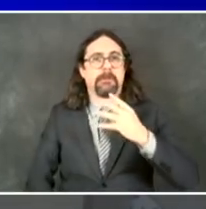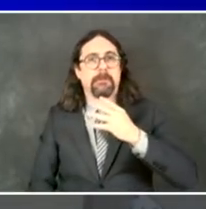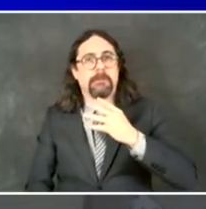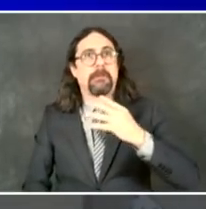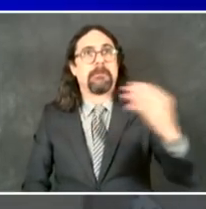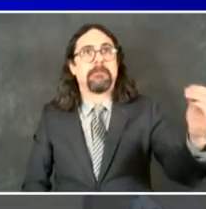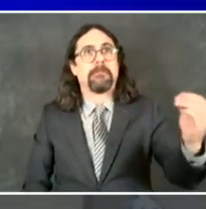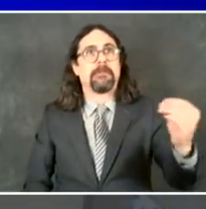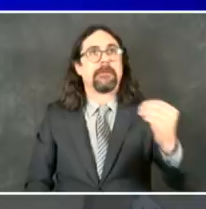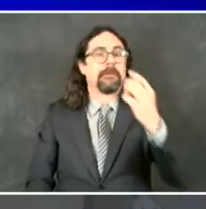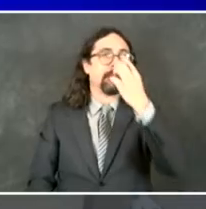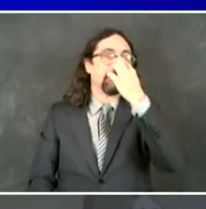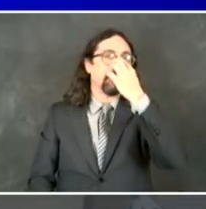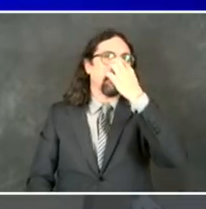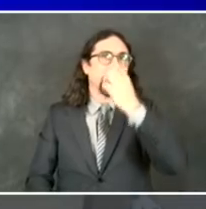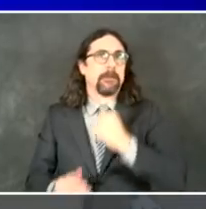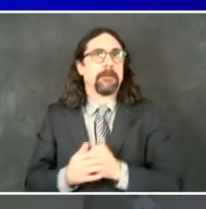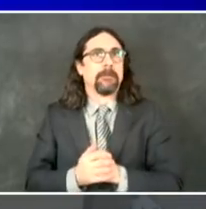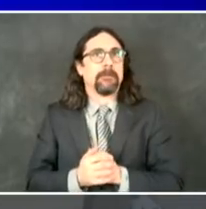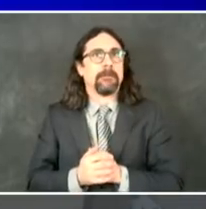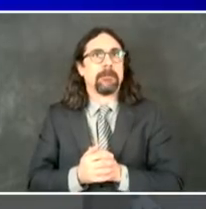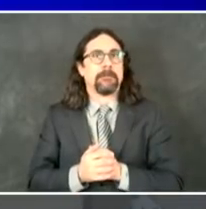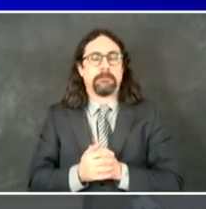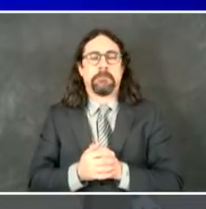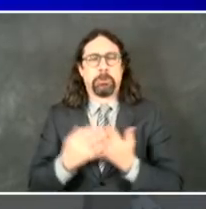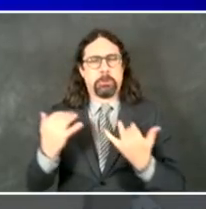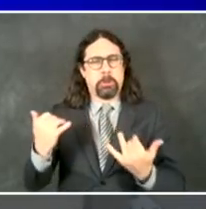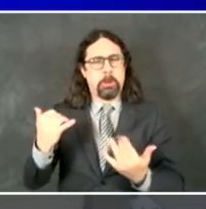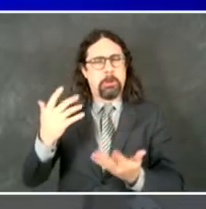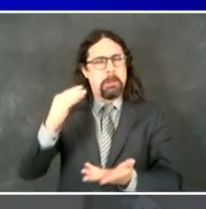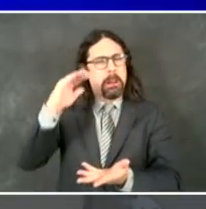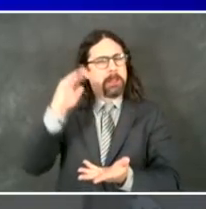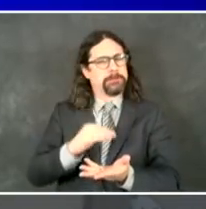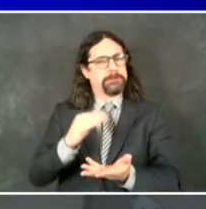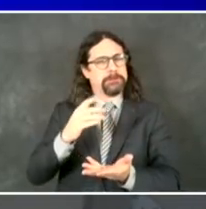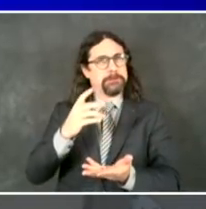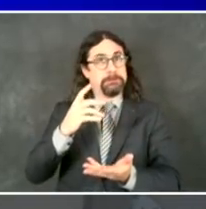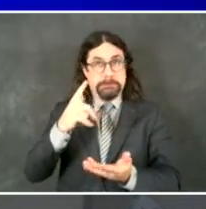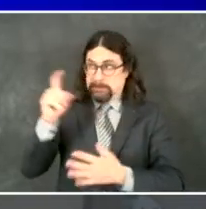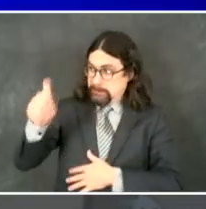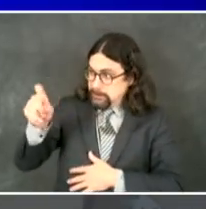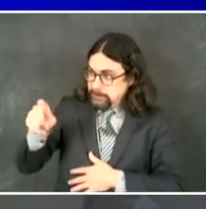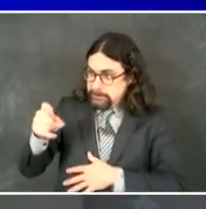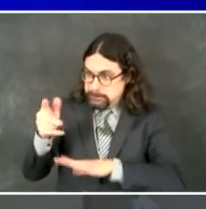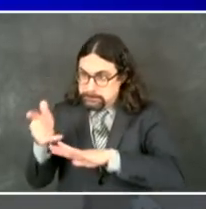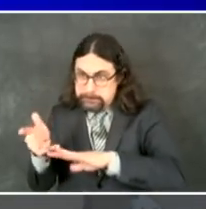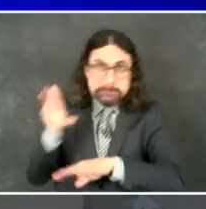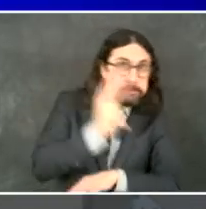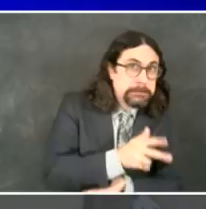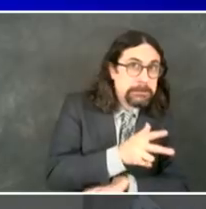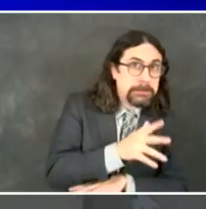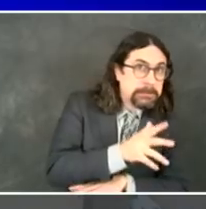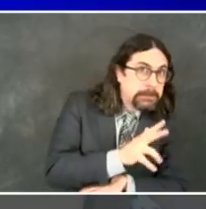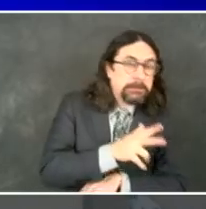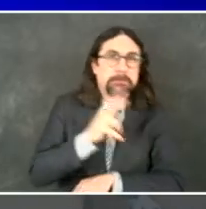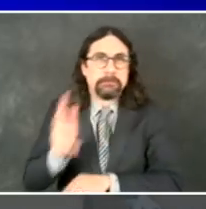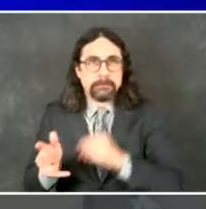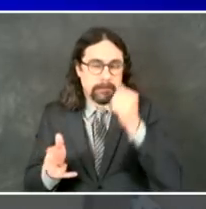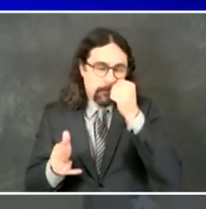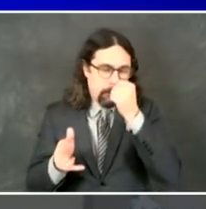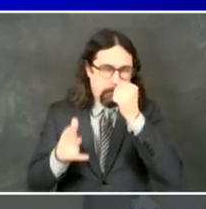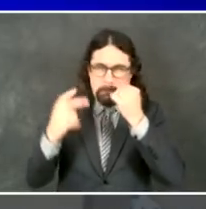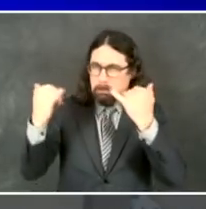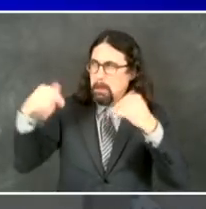been watching regularly. Our sanitation department is monitoring communities to make sure we don't want to see communities get dirty. We don't want to see anything that would